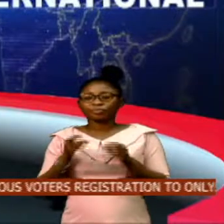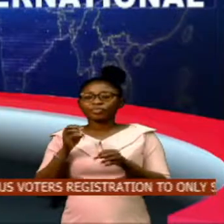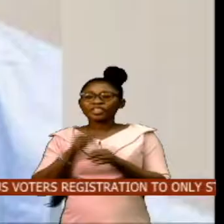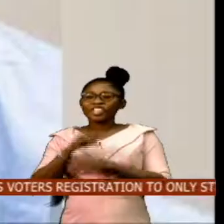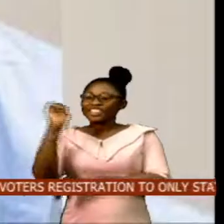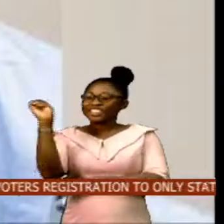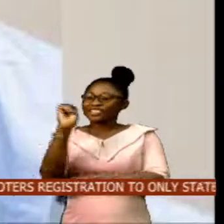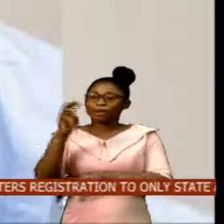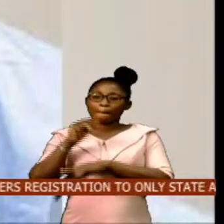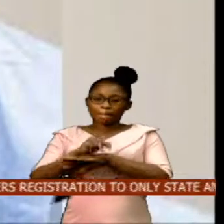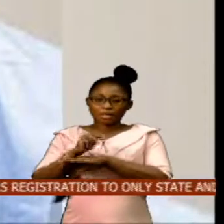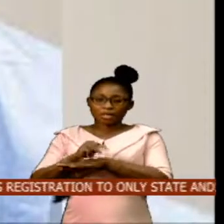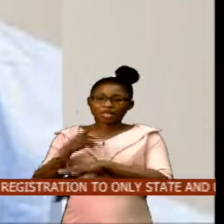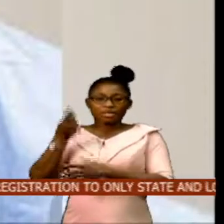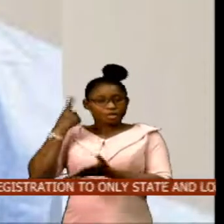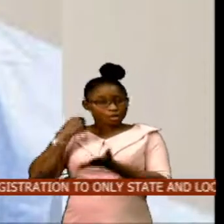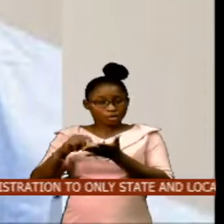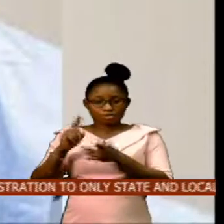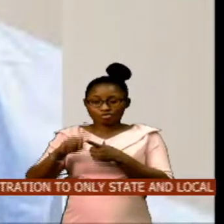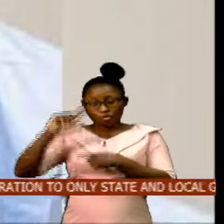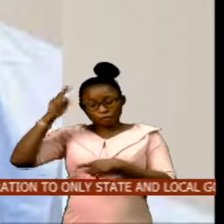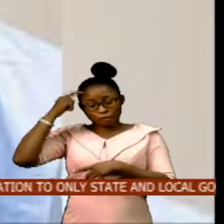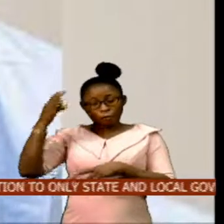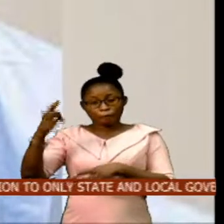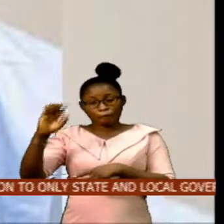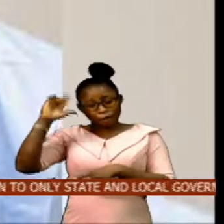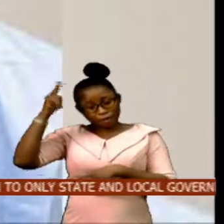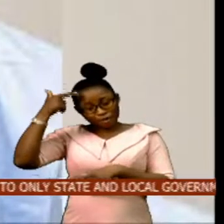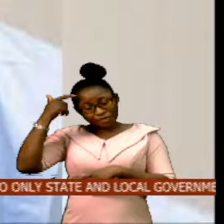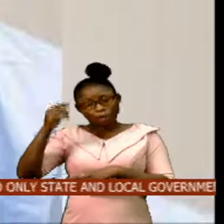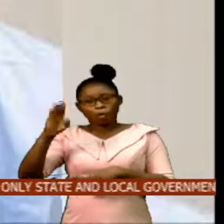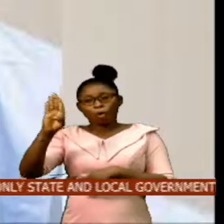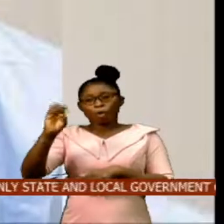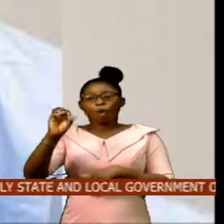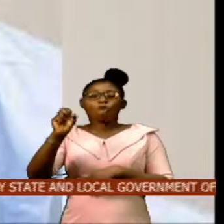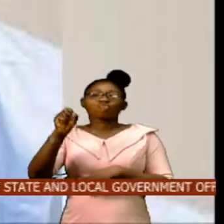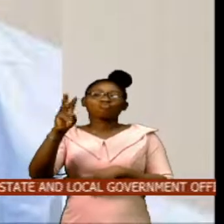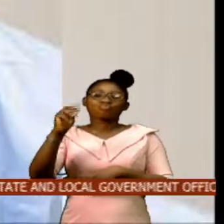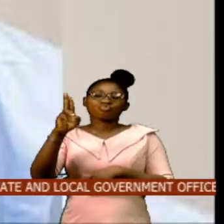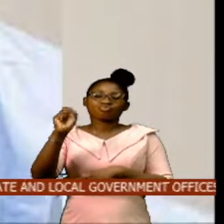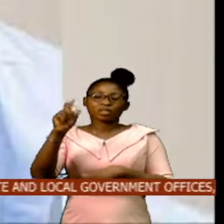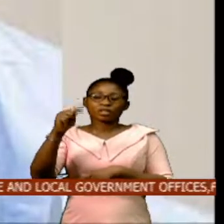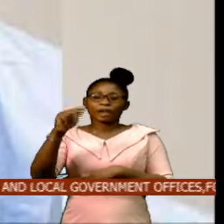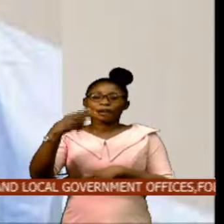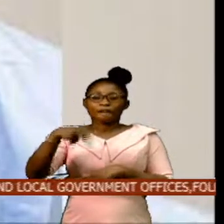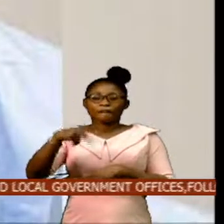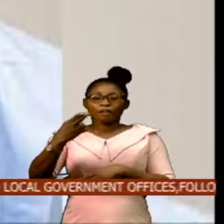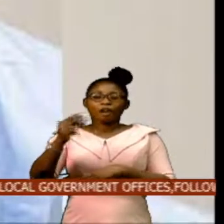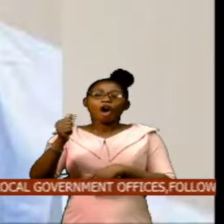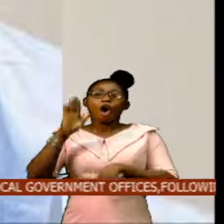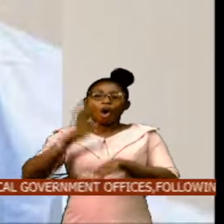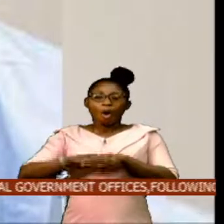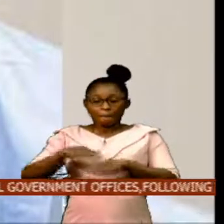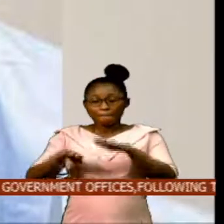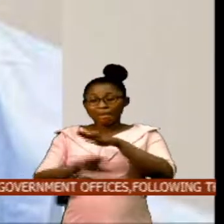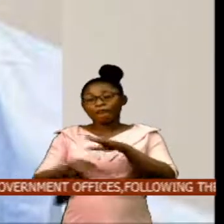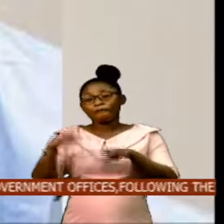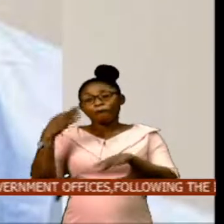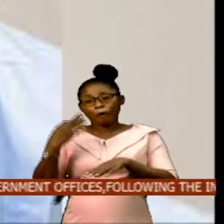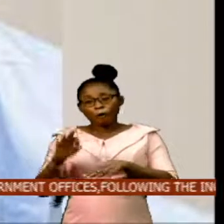In an Easter message, the Secretary to the Government of the Federation, Boss Mustafa, on behalf of the Federal Executive